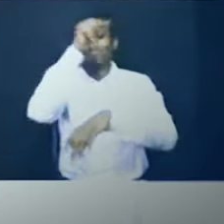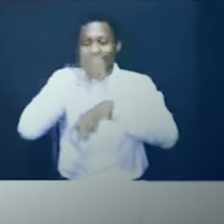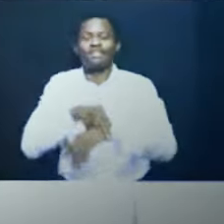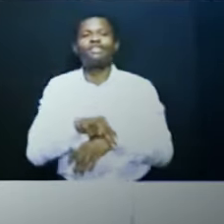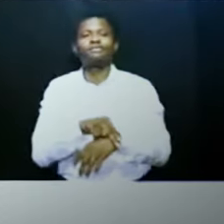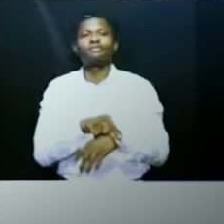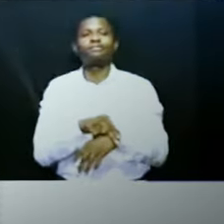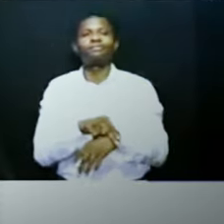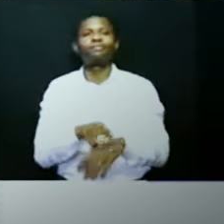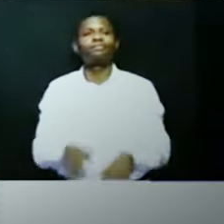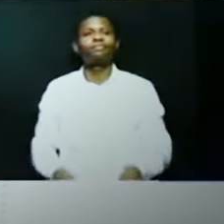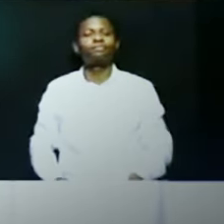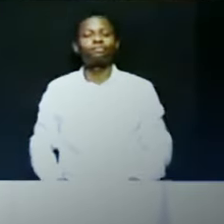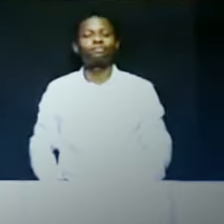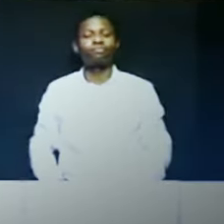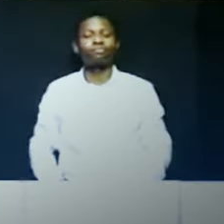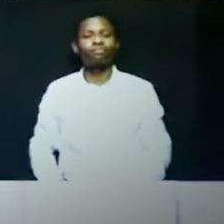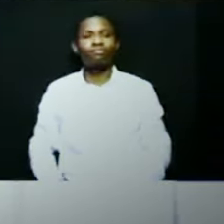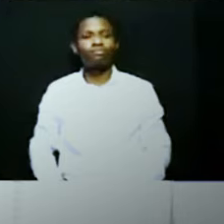My